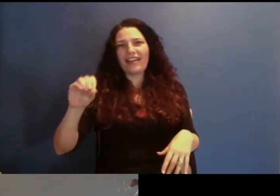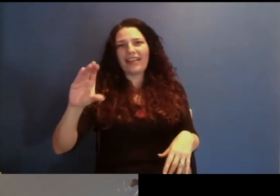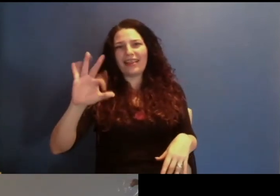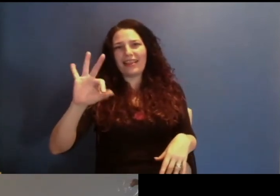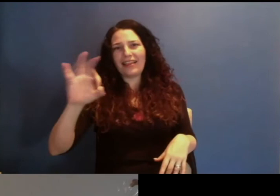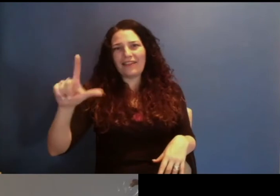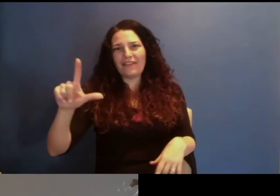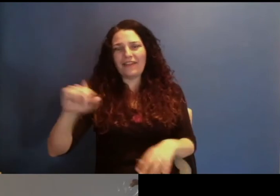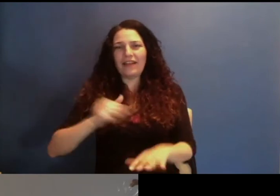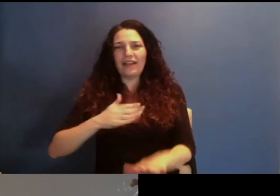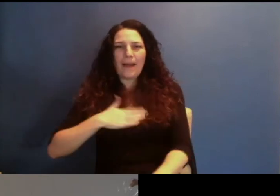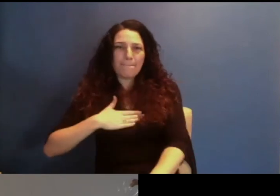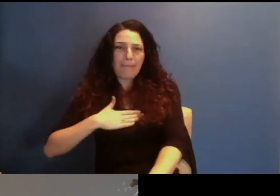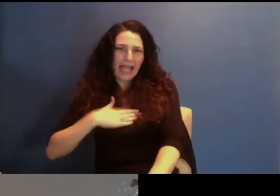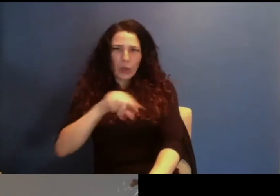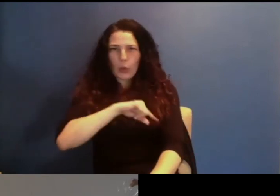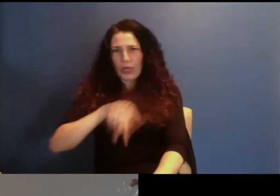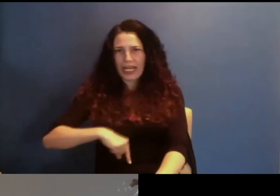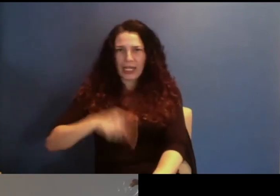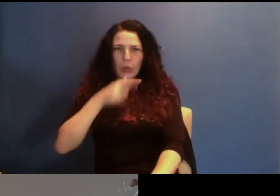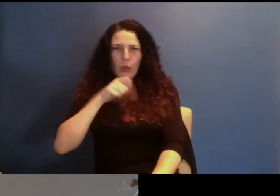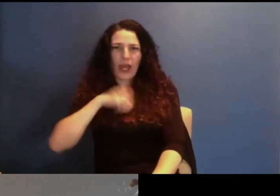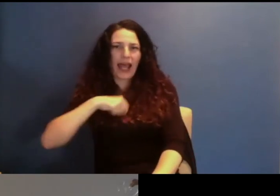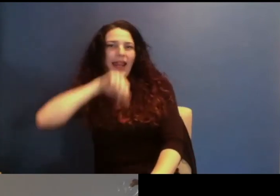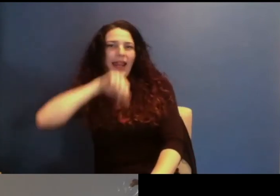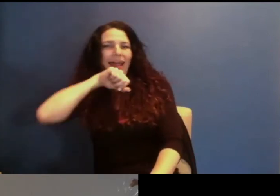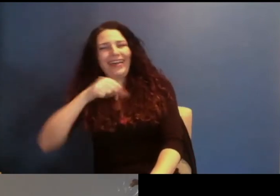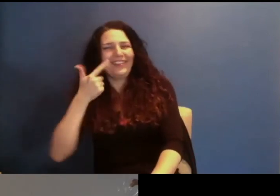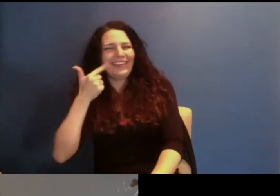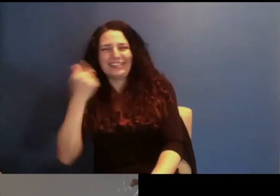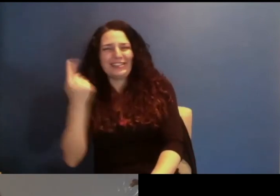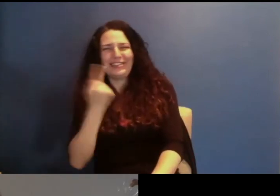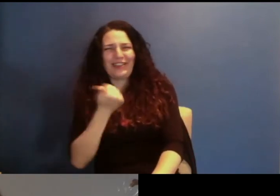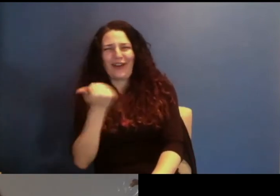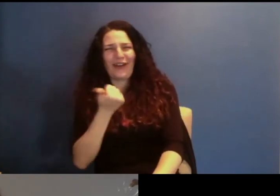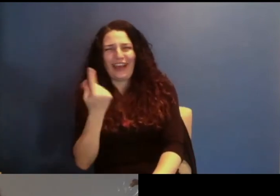disease. I actually, when